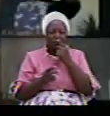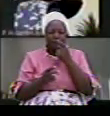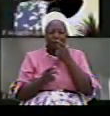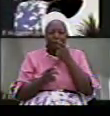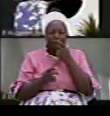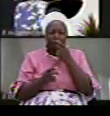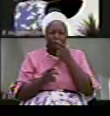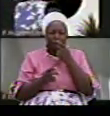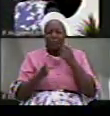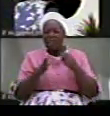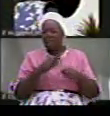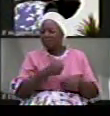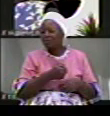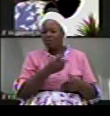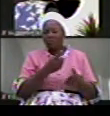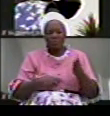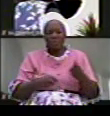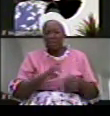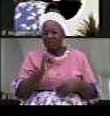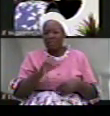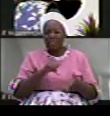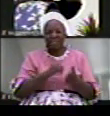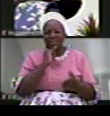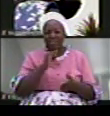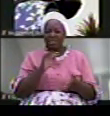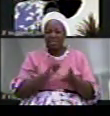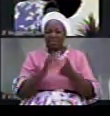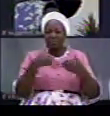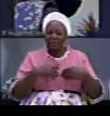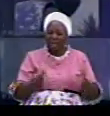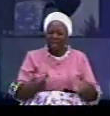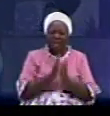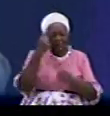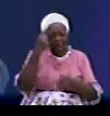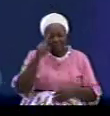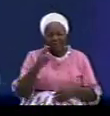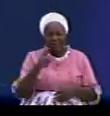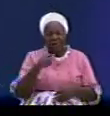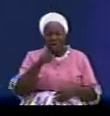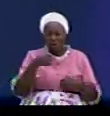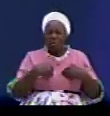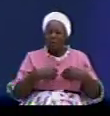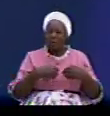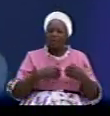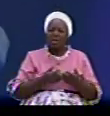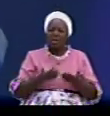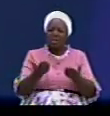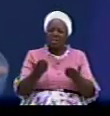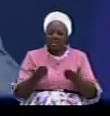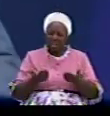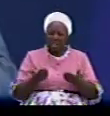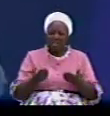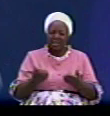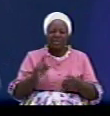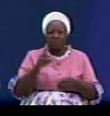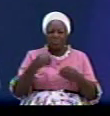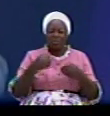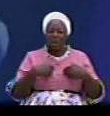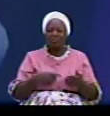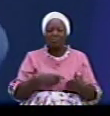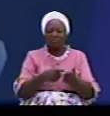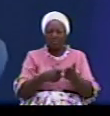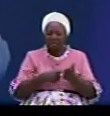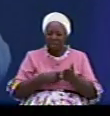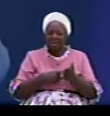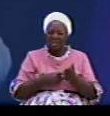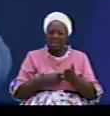And whatever it is you have asked for, you have desired, you have demanded, be